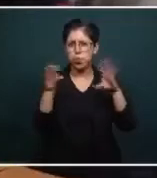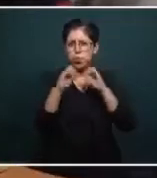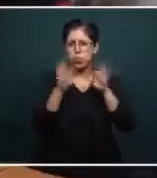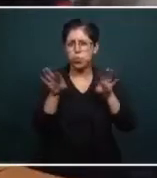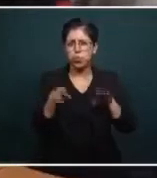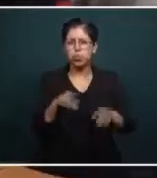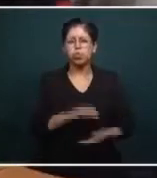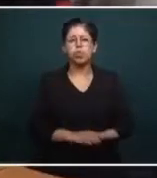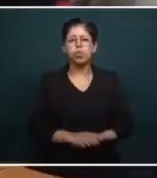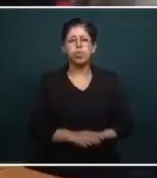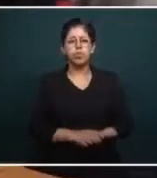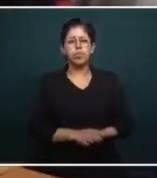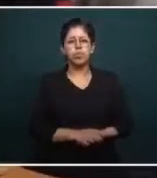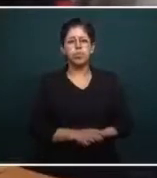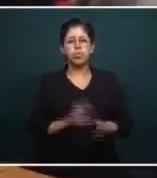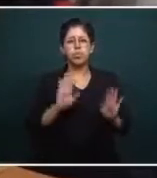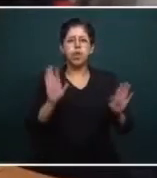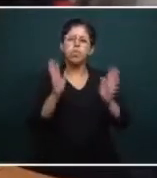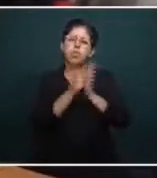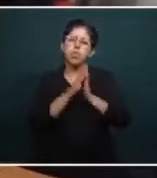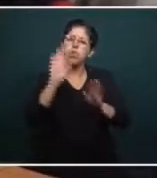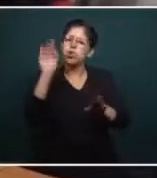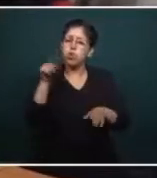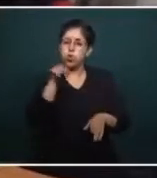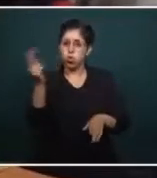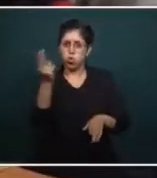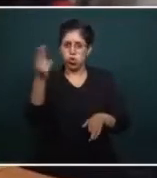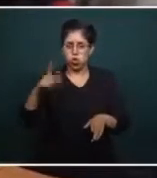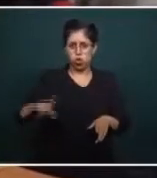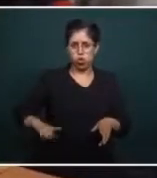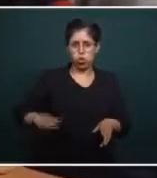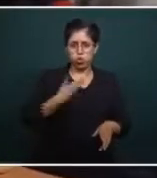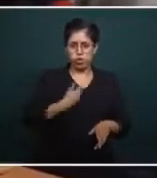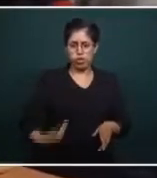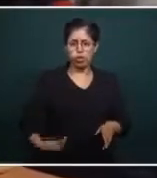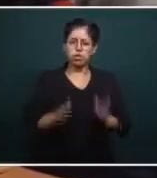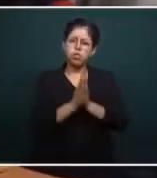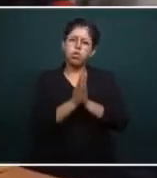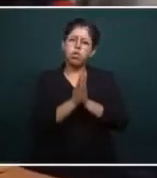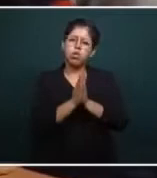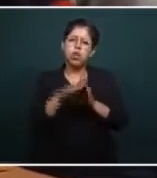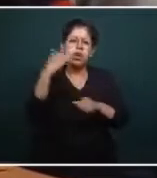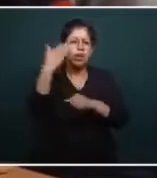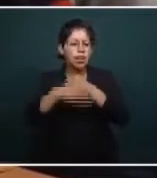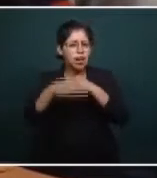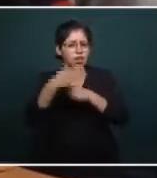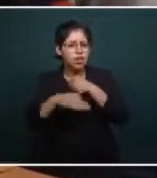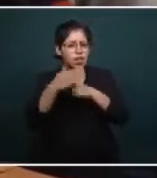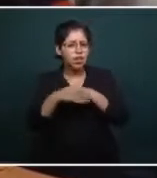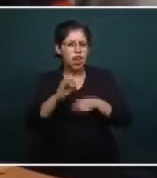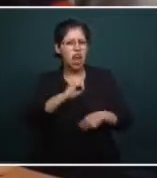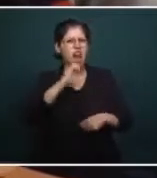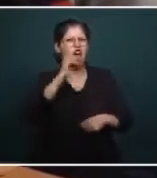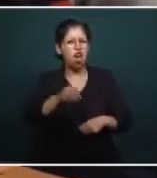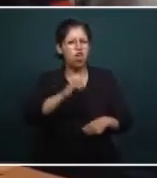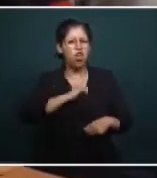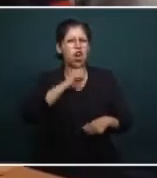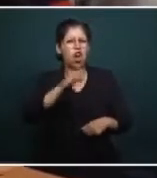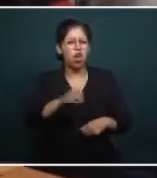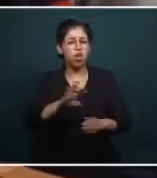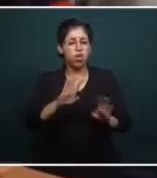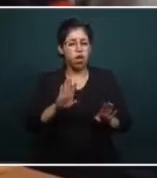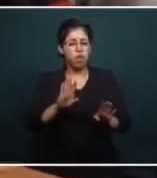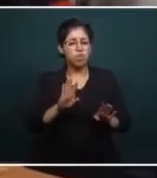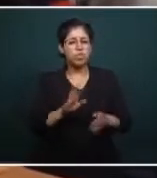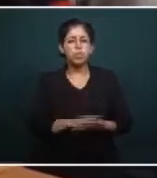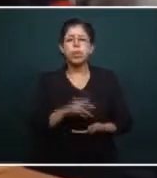message mandando that you're justo de que sending se termine that they ese tema end del odio this y de la hate xenofobia, si and este mensaje xenophobic es directo para messages el that